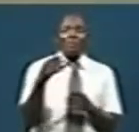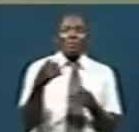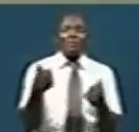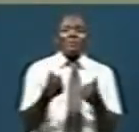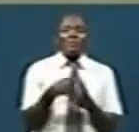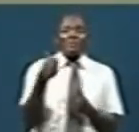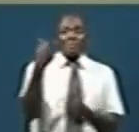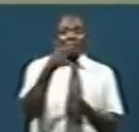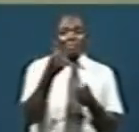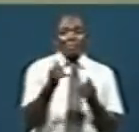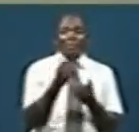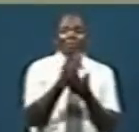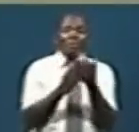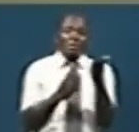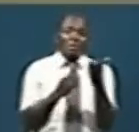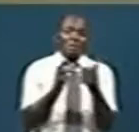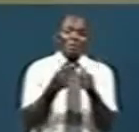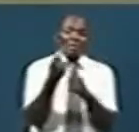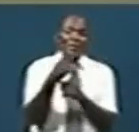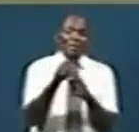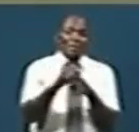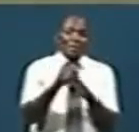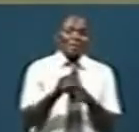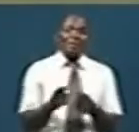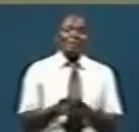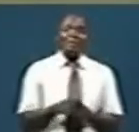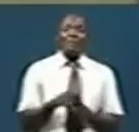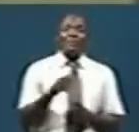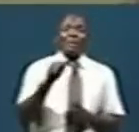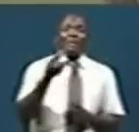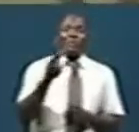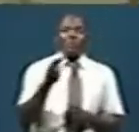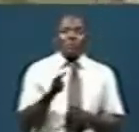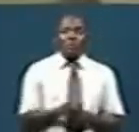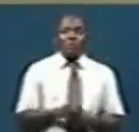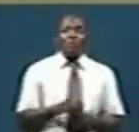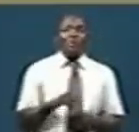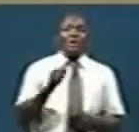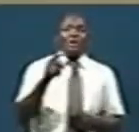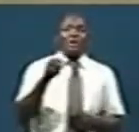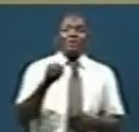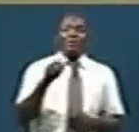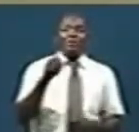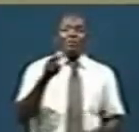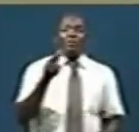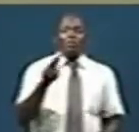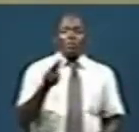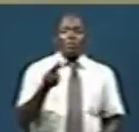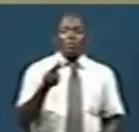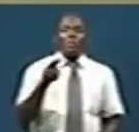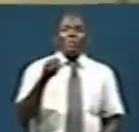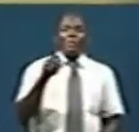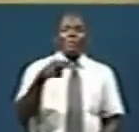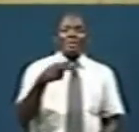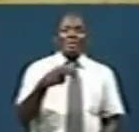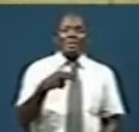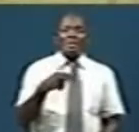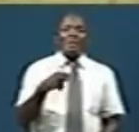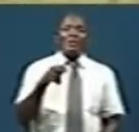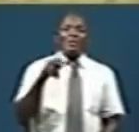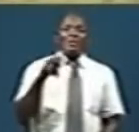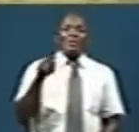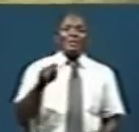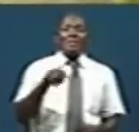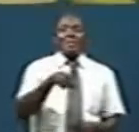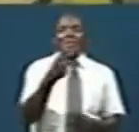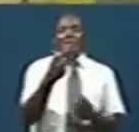players present for the first day of training included Jordan Ayew, Nuru Adams, Samuel Owusu, Gideon Mensah, Tariq Jibril, and the